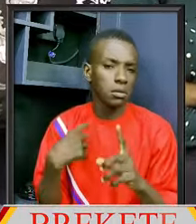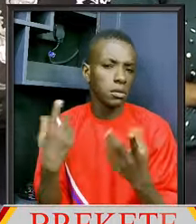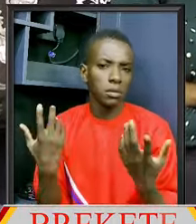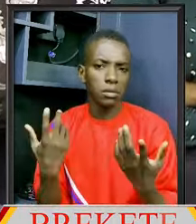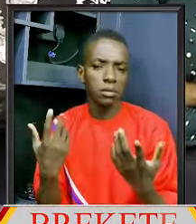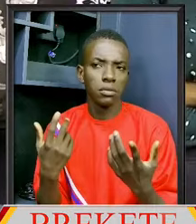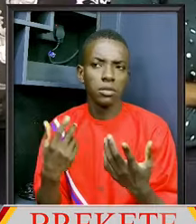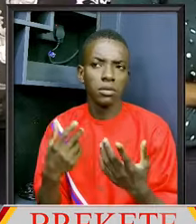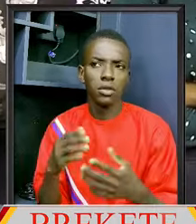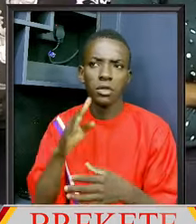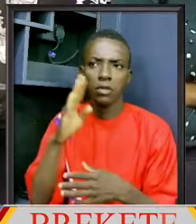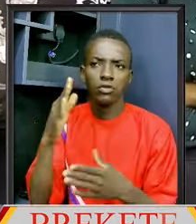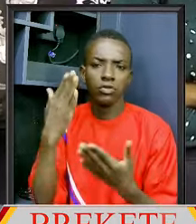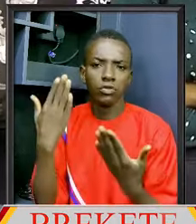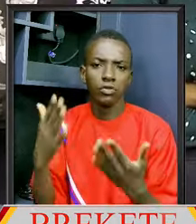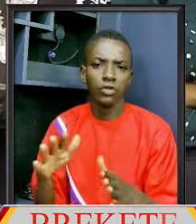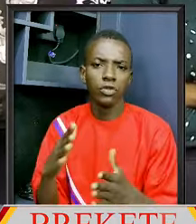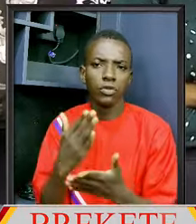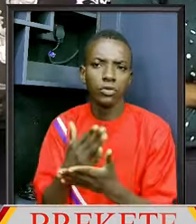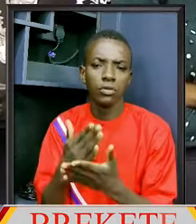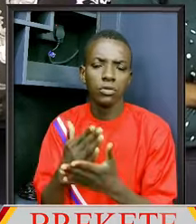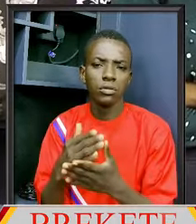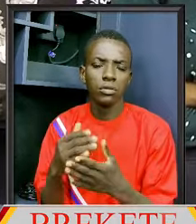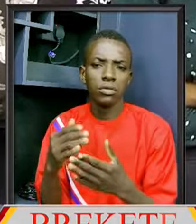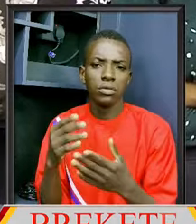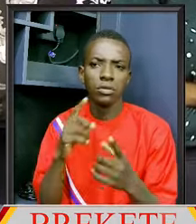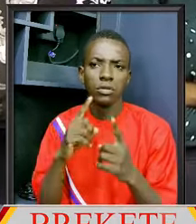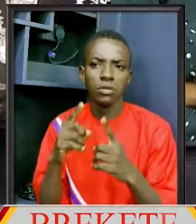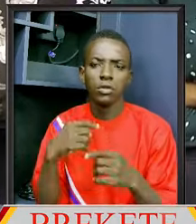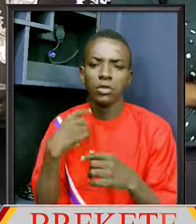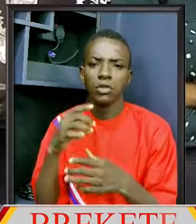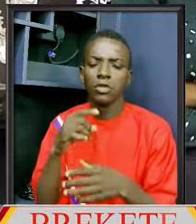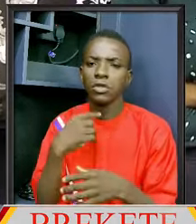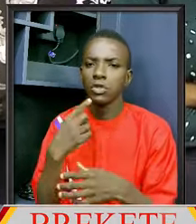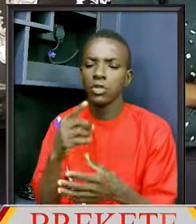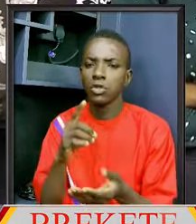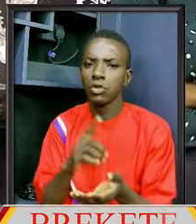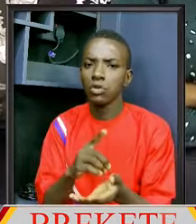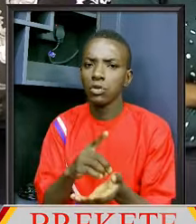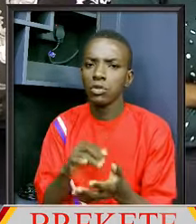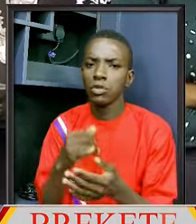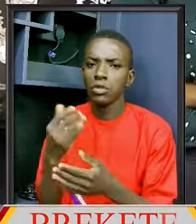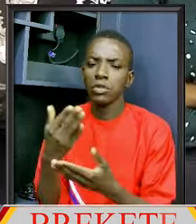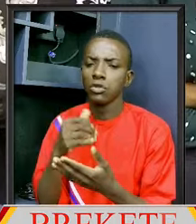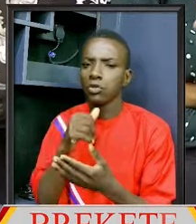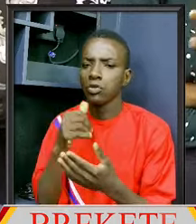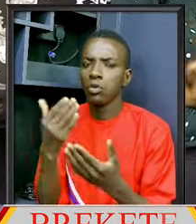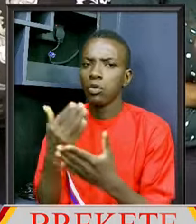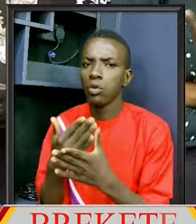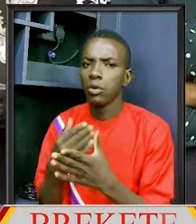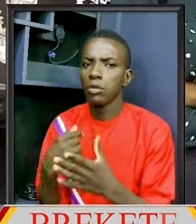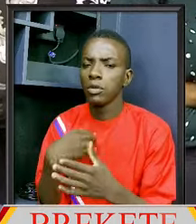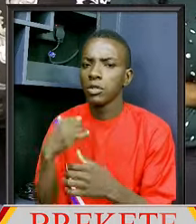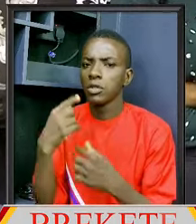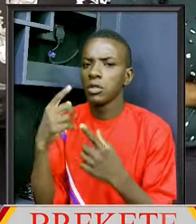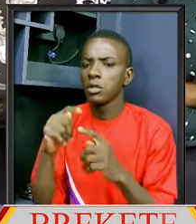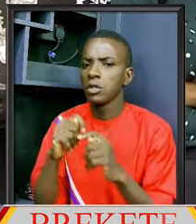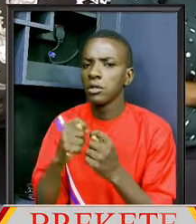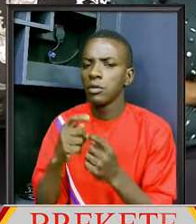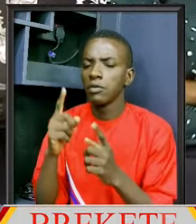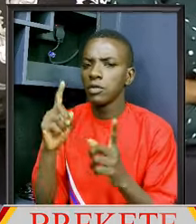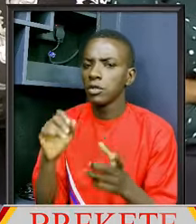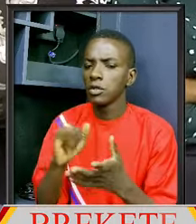test. You never talk, say, you never see doctor say this is nine they worry me. Make it tell you the kind test where you supposed